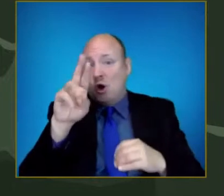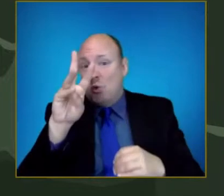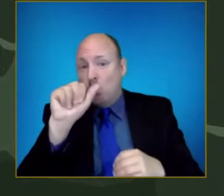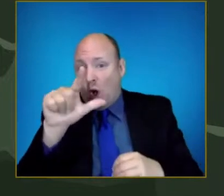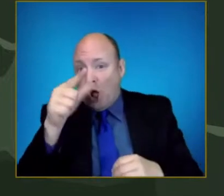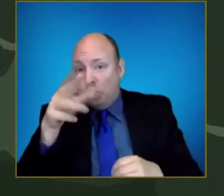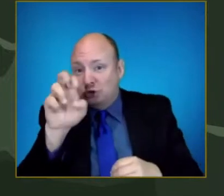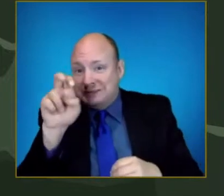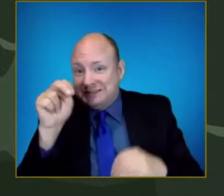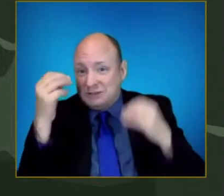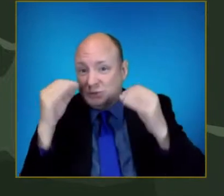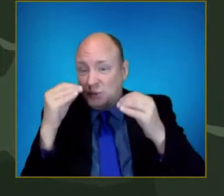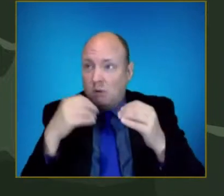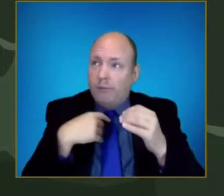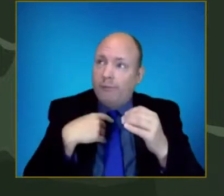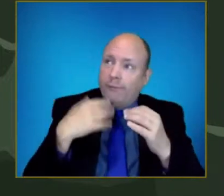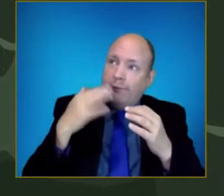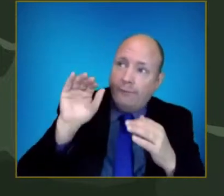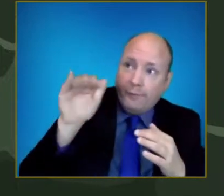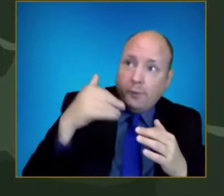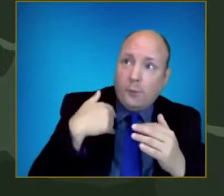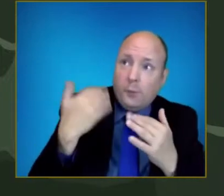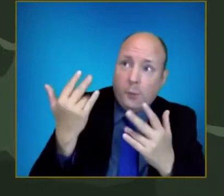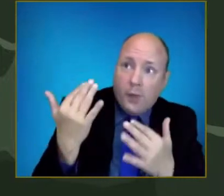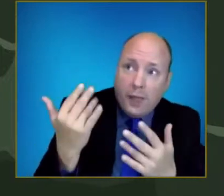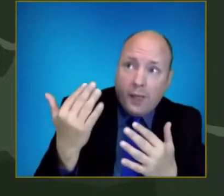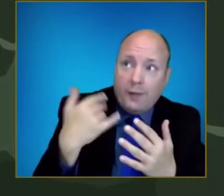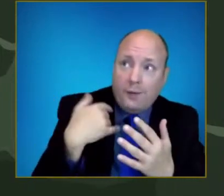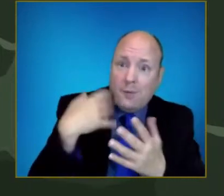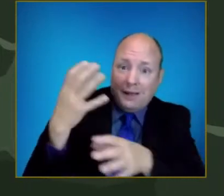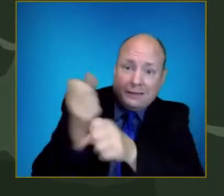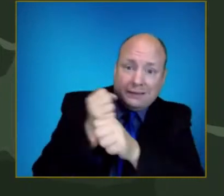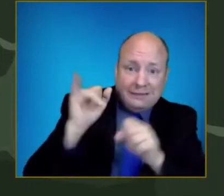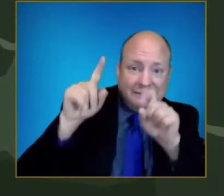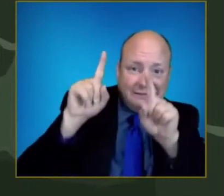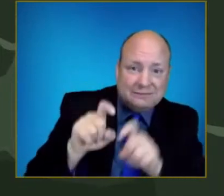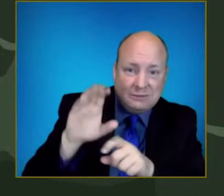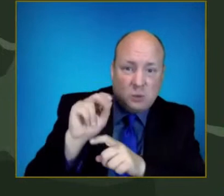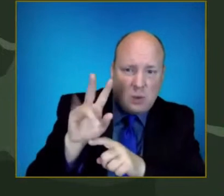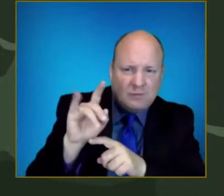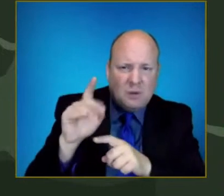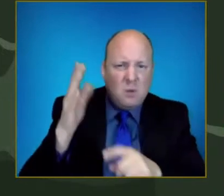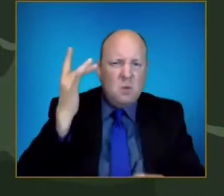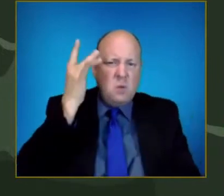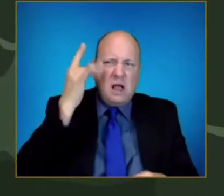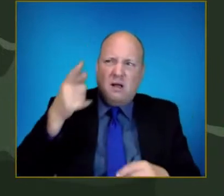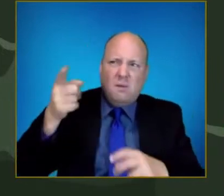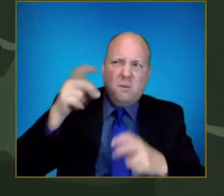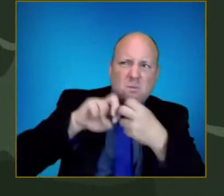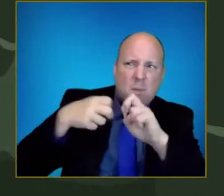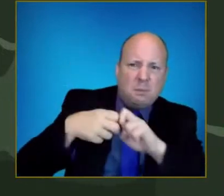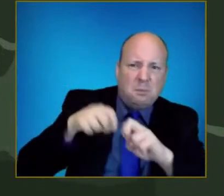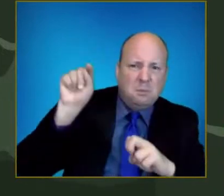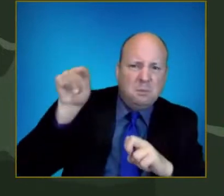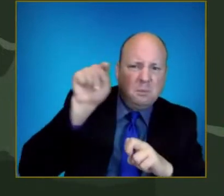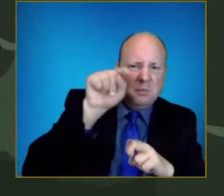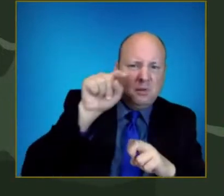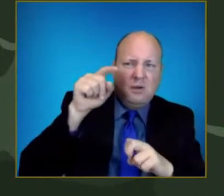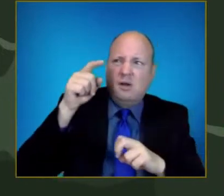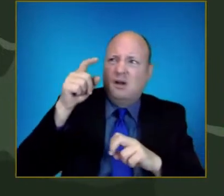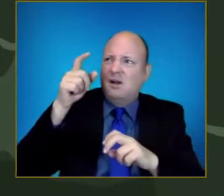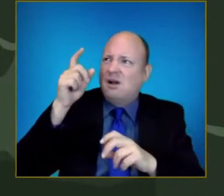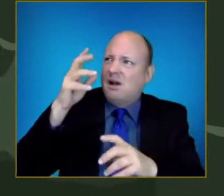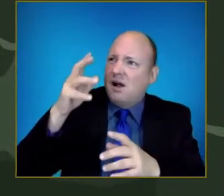wait for them to get vaccinated or tested, excuse me. Do we know why that's happening? Director Banks, can you pick up